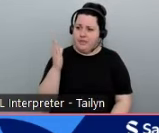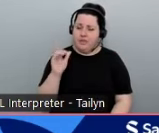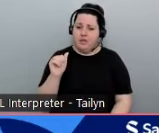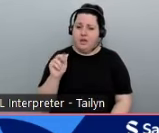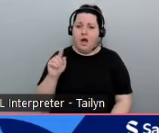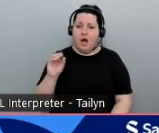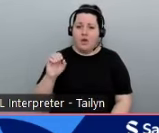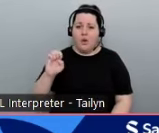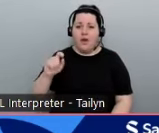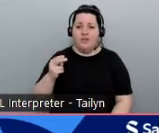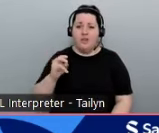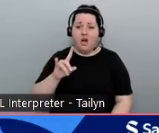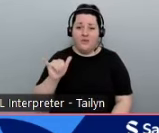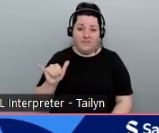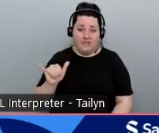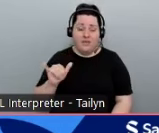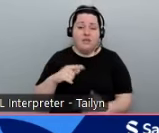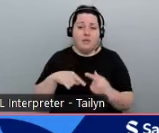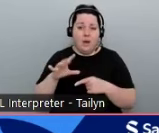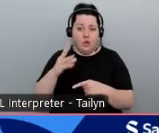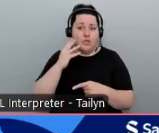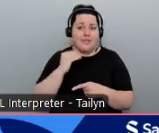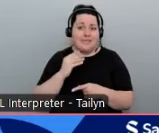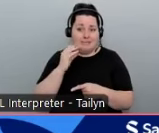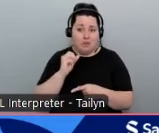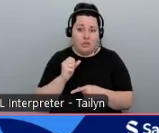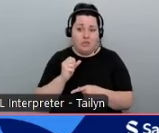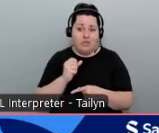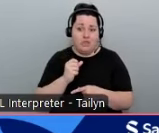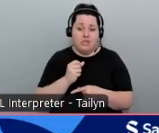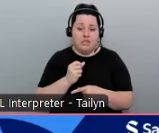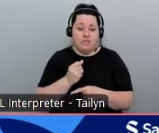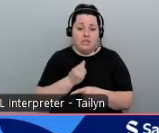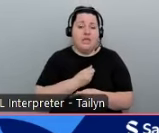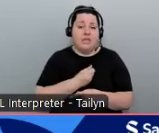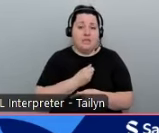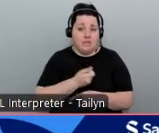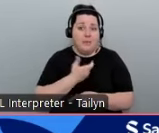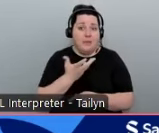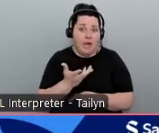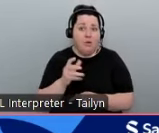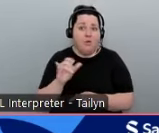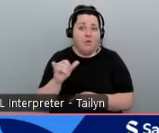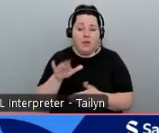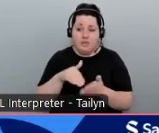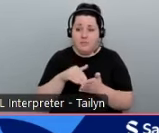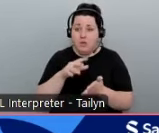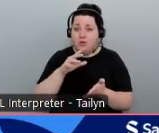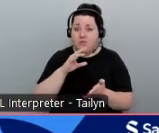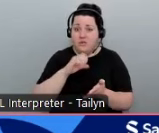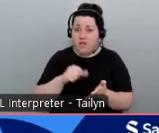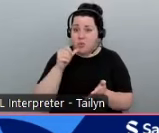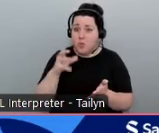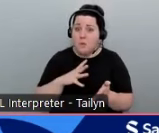autoethnography on her experience coming out as a middle-aged woman. So she wrote this really like